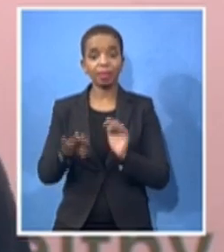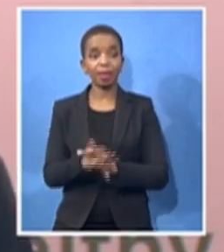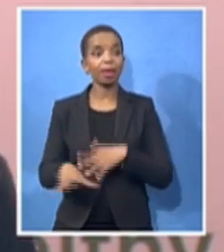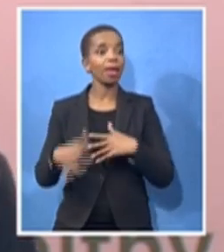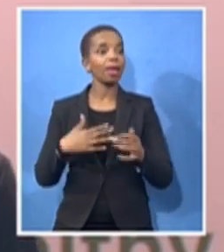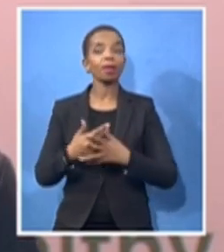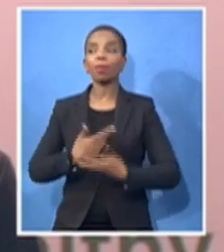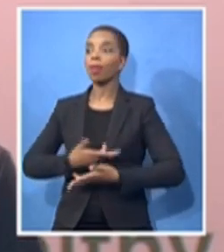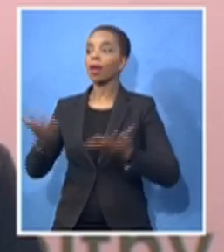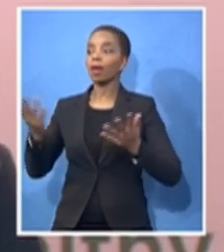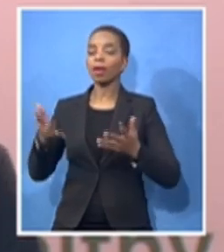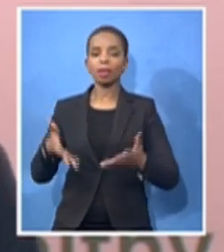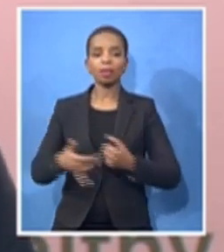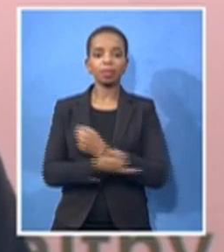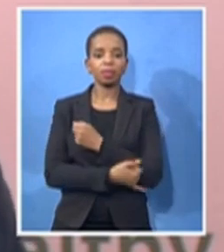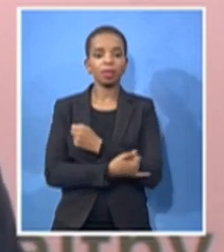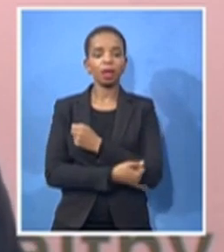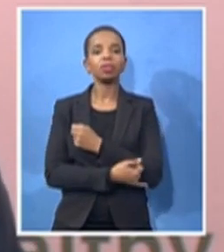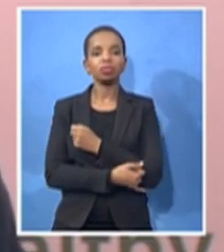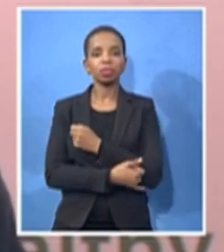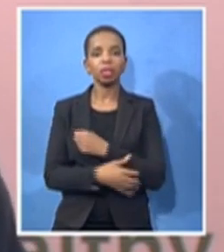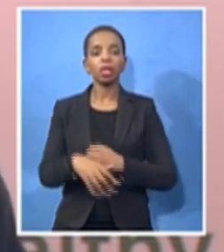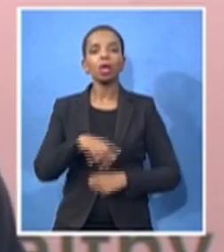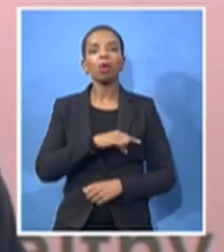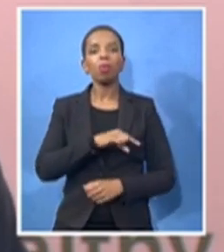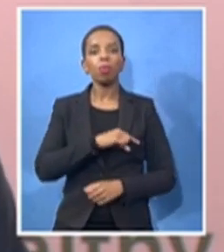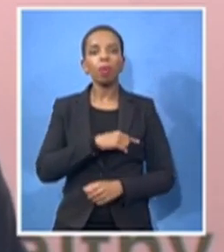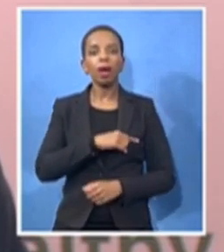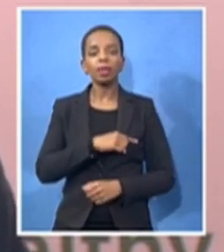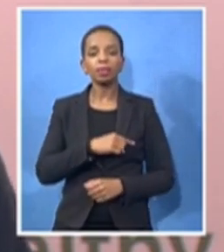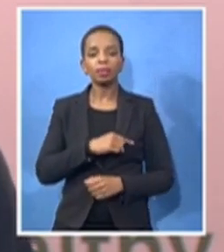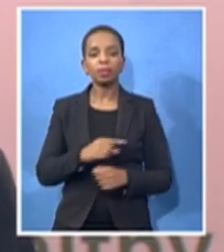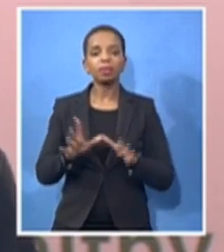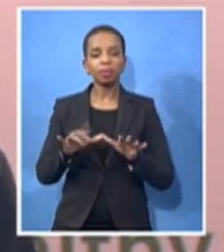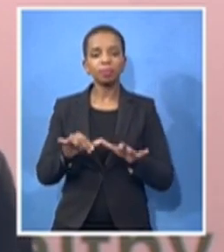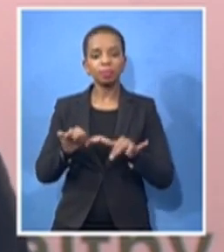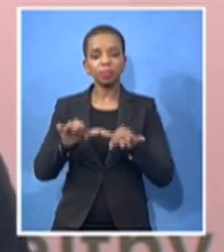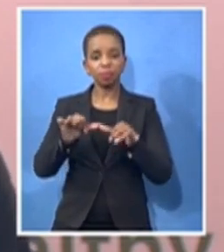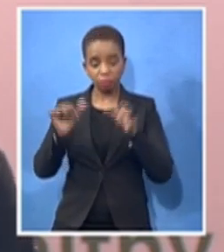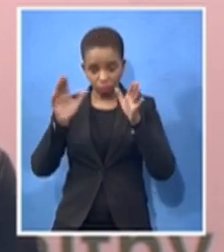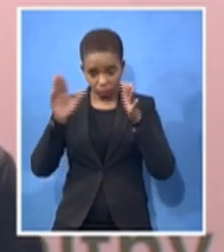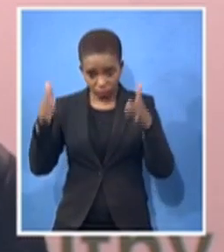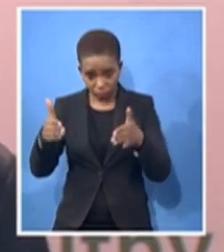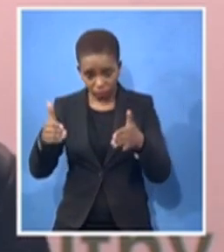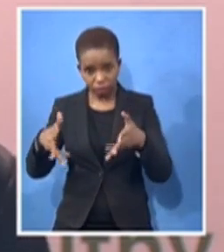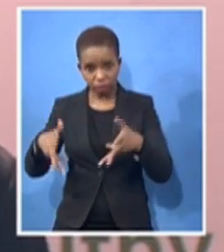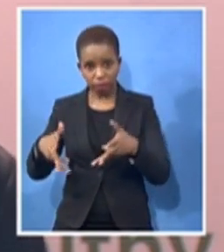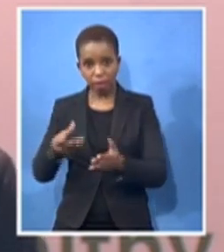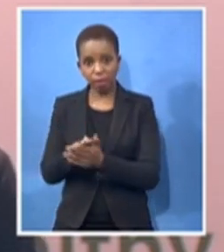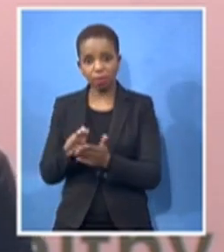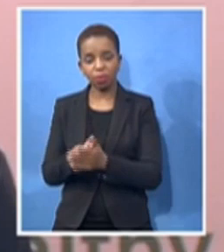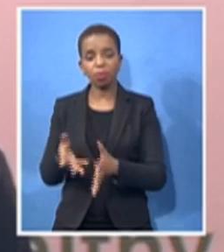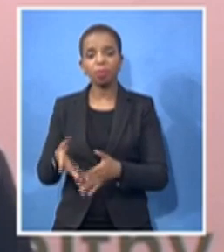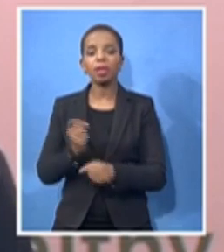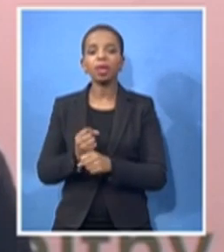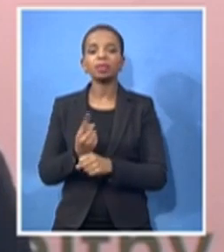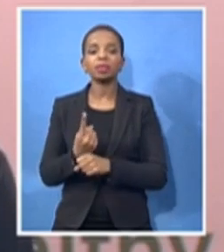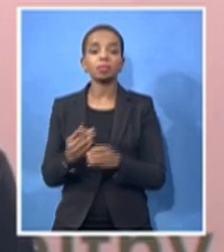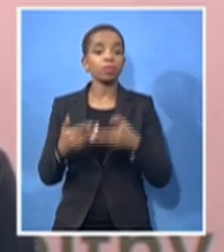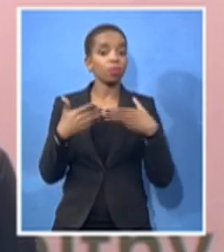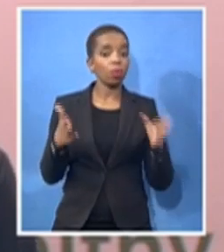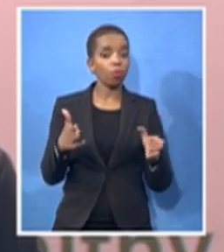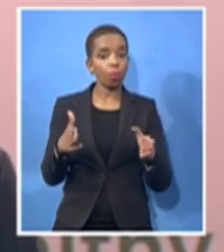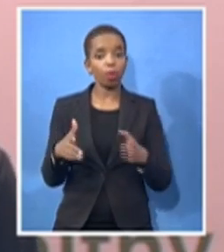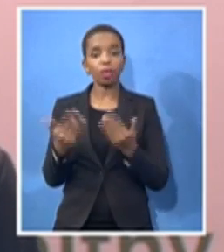extent of concentration of the economy here in Gauteng, opening of transport, opening of schools, opening of